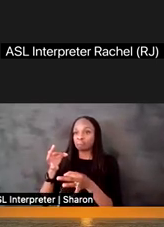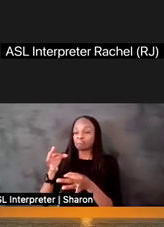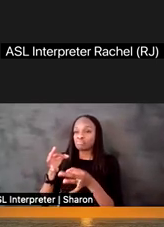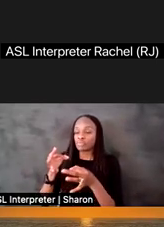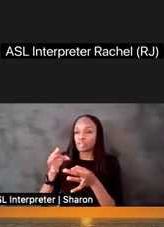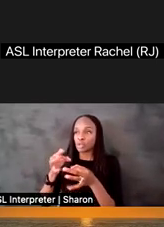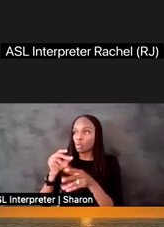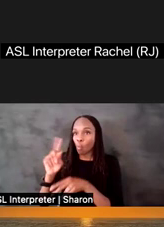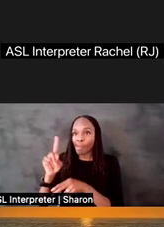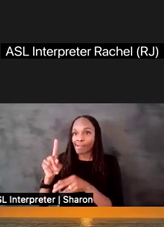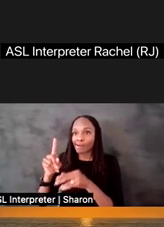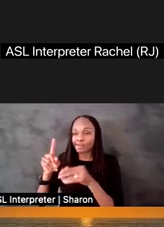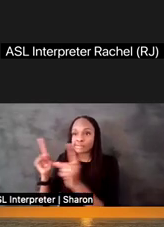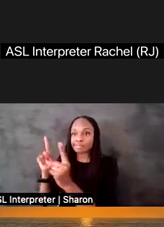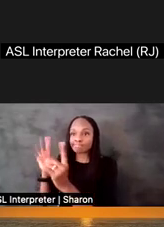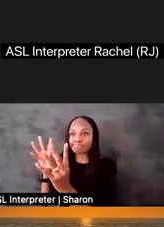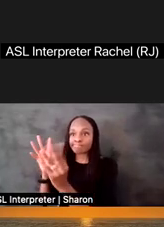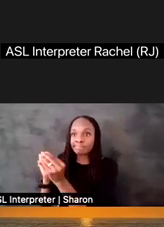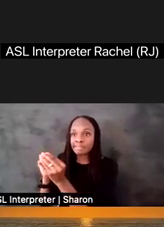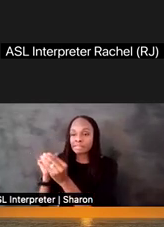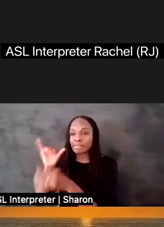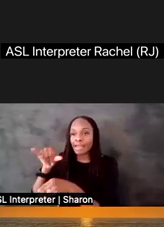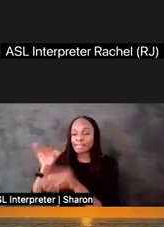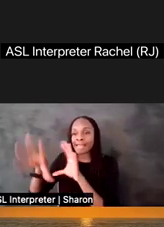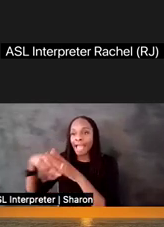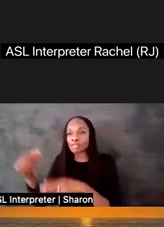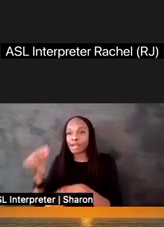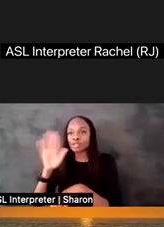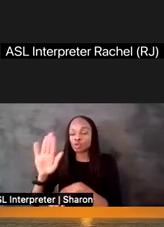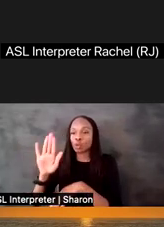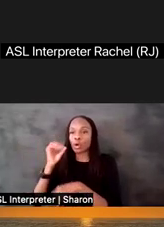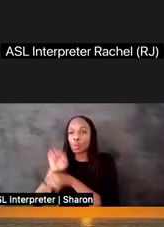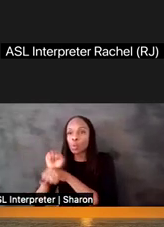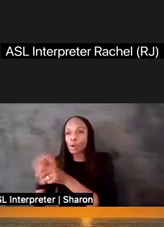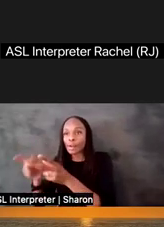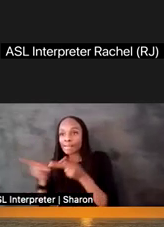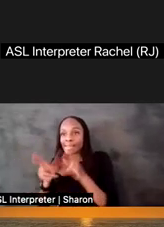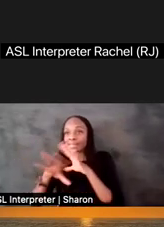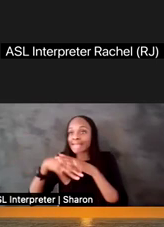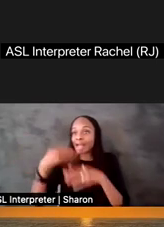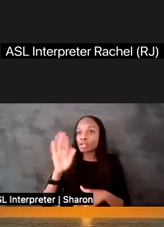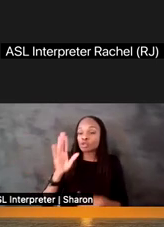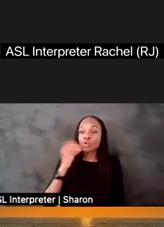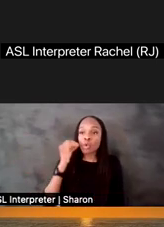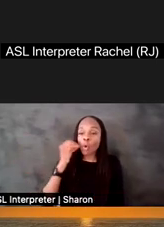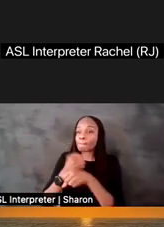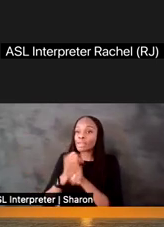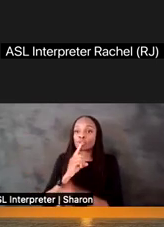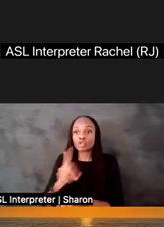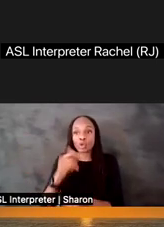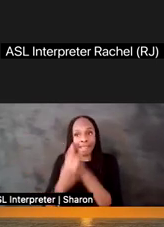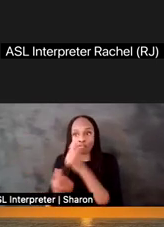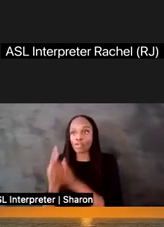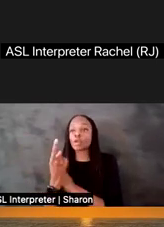that is outside your workplace or outside your home. Making sure that everybody is getting